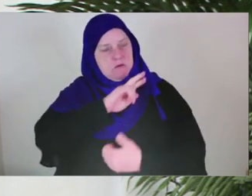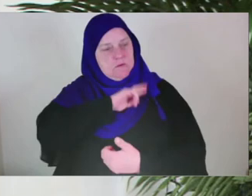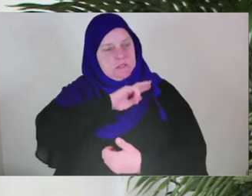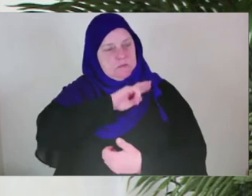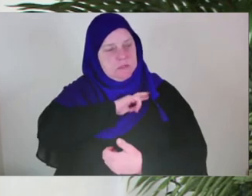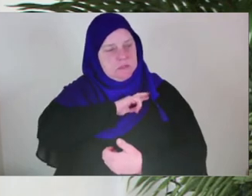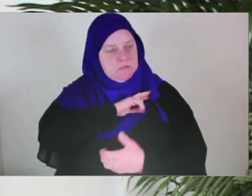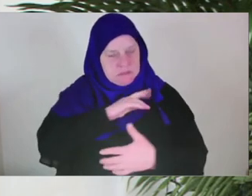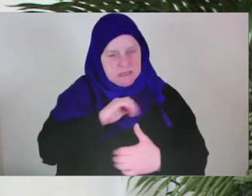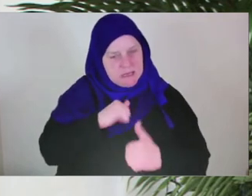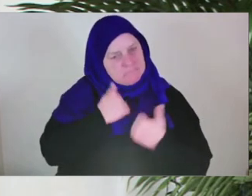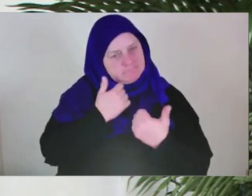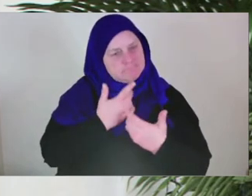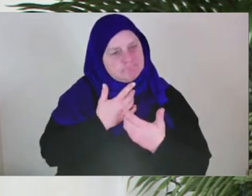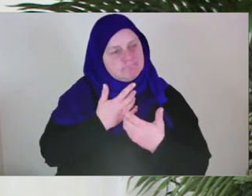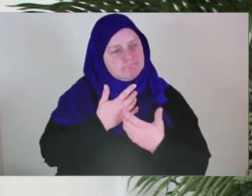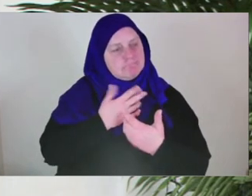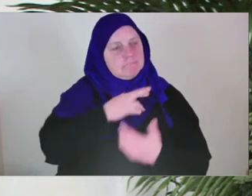sense. So